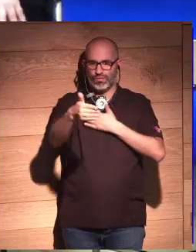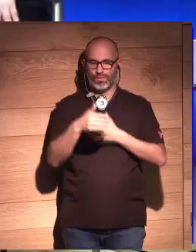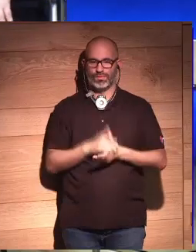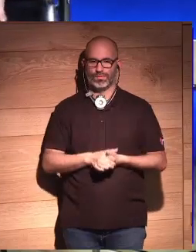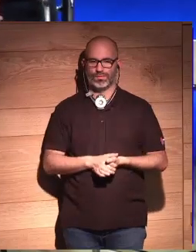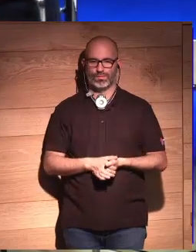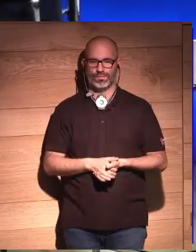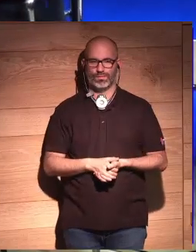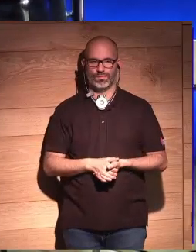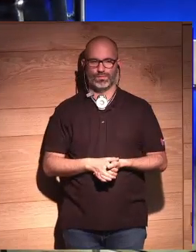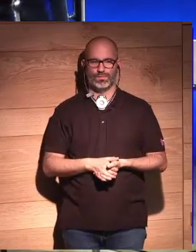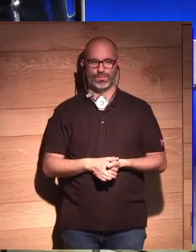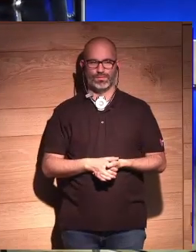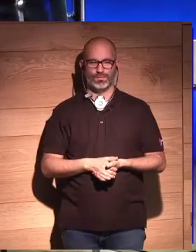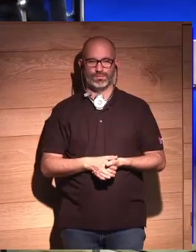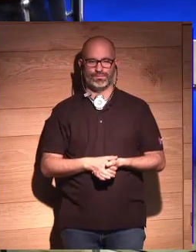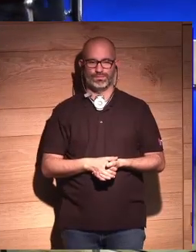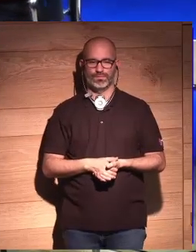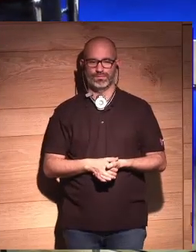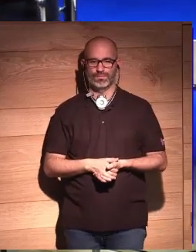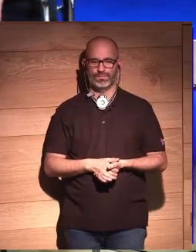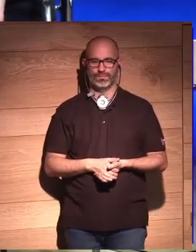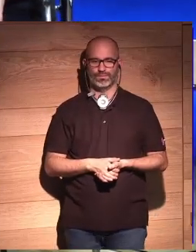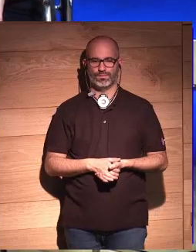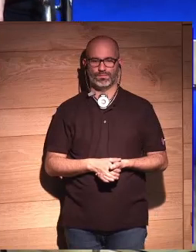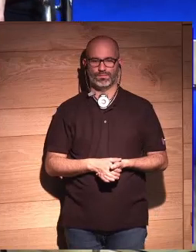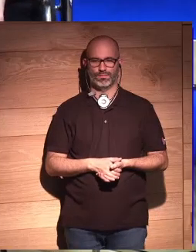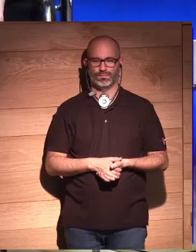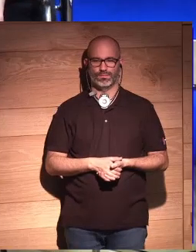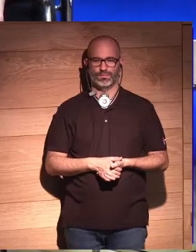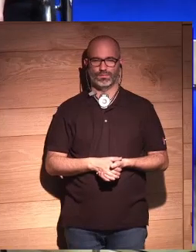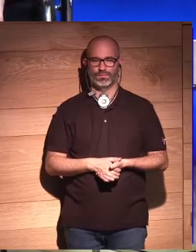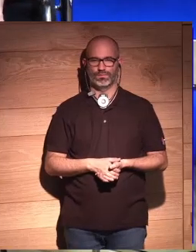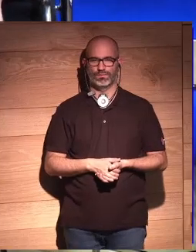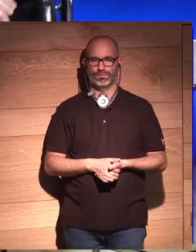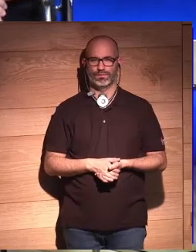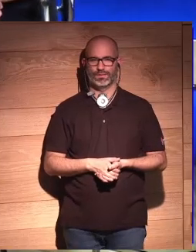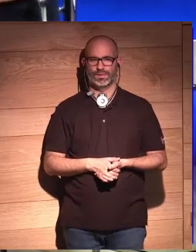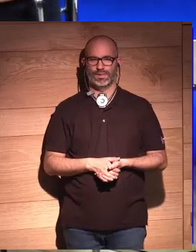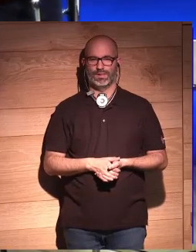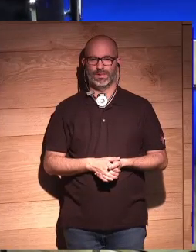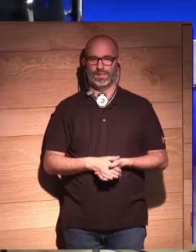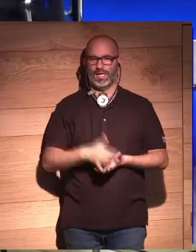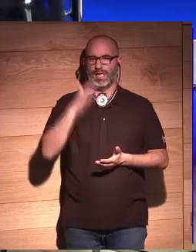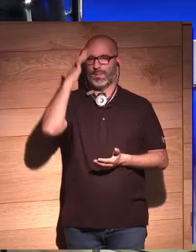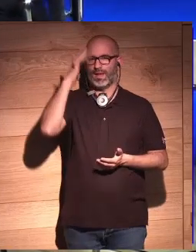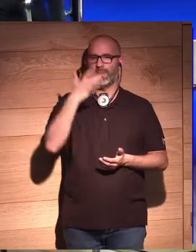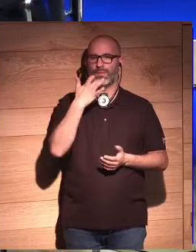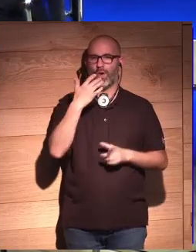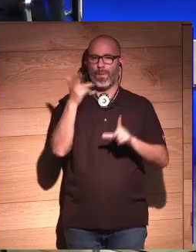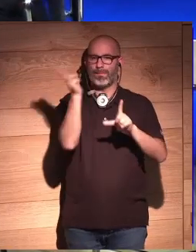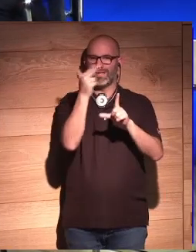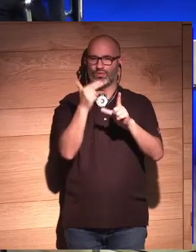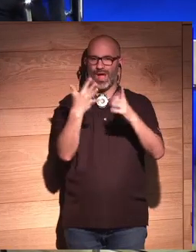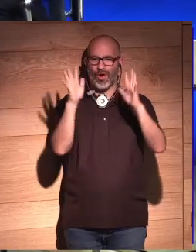It's been a long way since the, you know, the paintings with the hands in